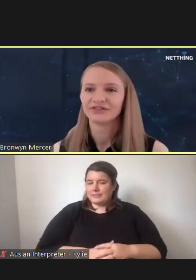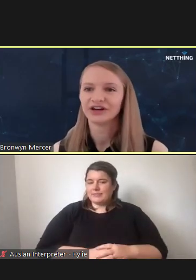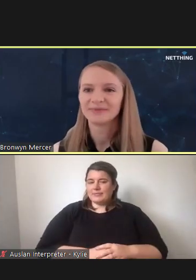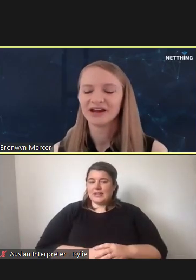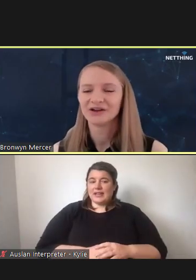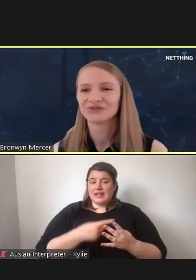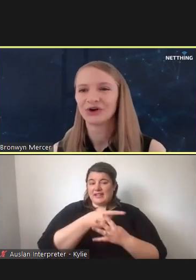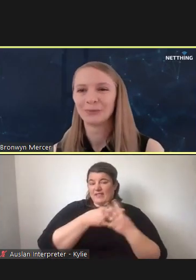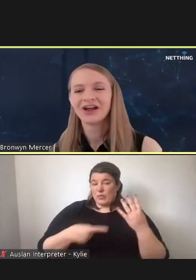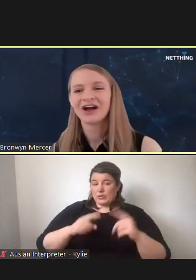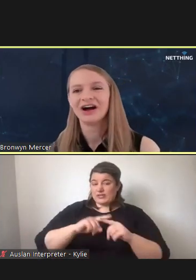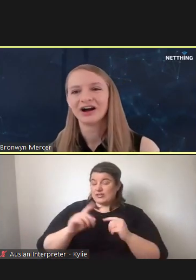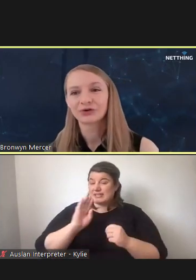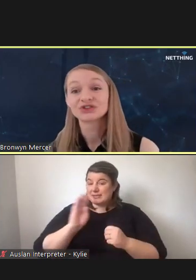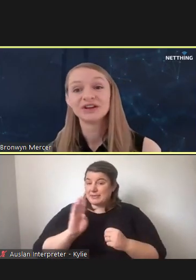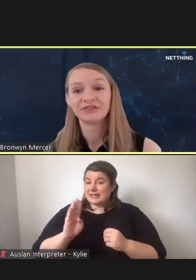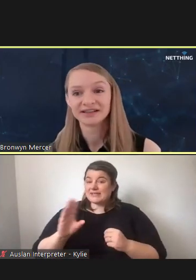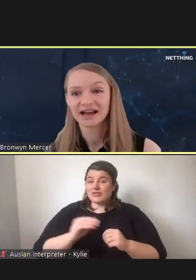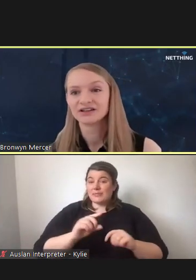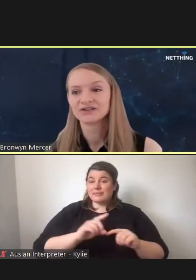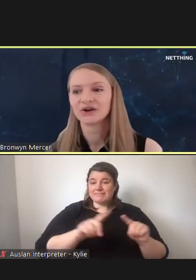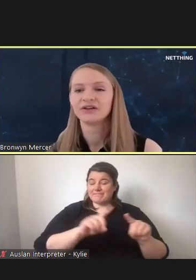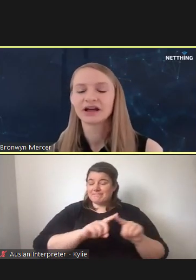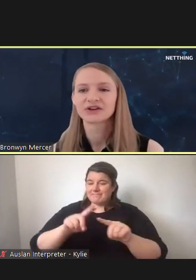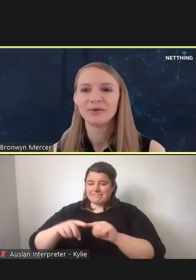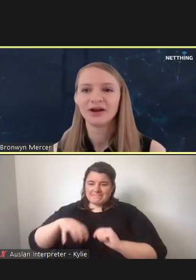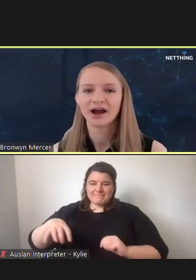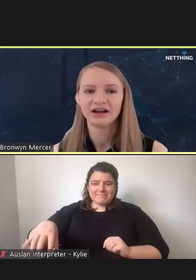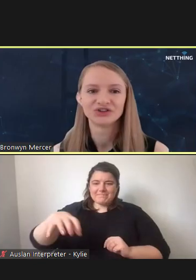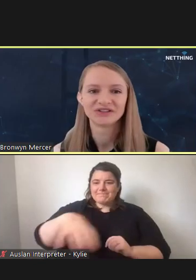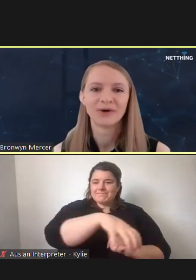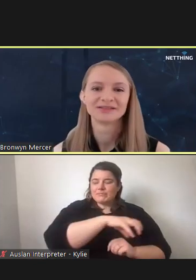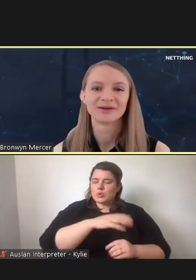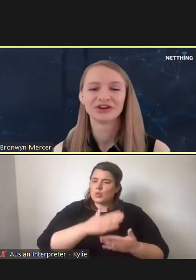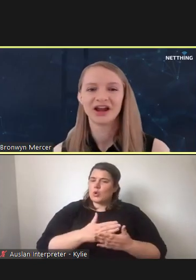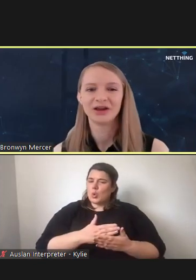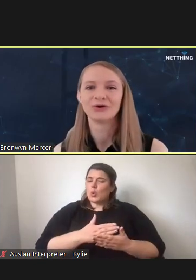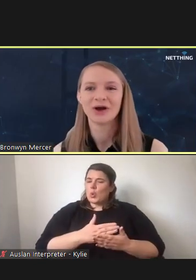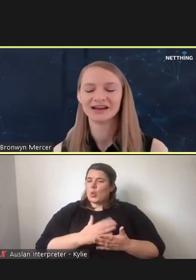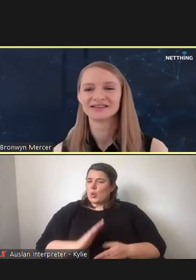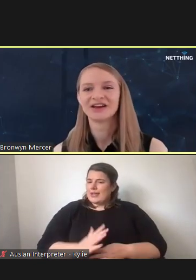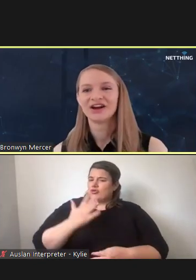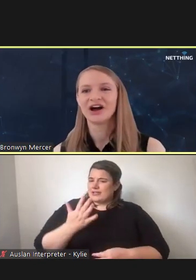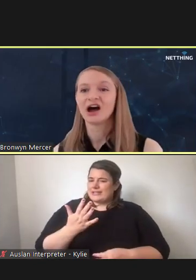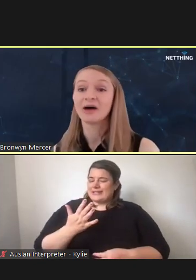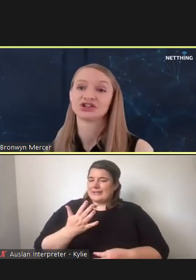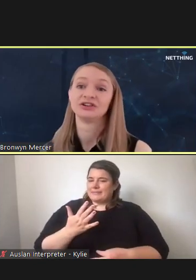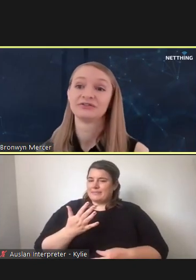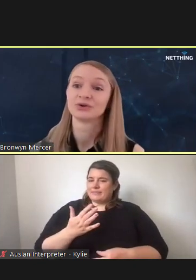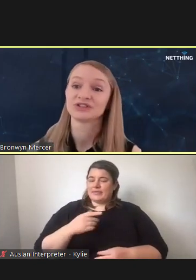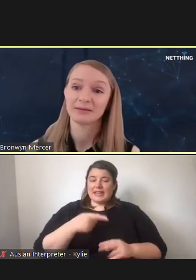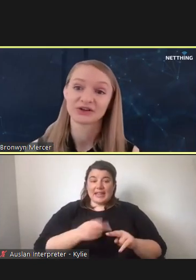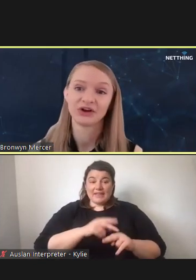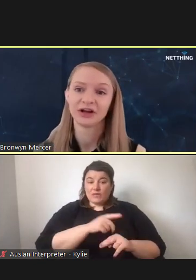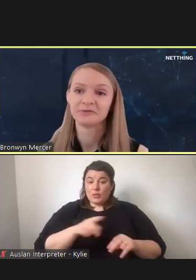variety of different speakers from across different sectors. So I think that's going to be quite an interesting one, especially for anyone who has a passion